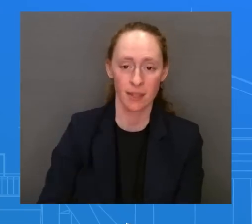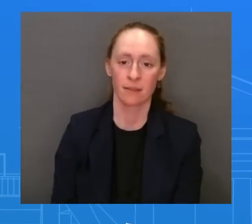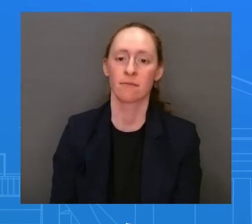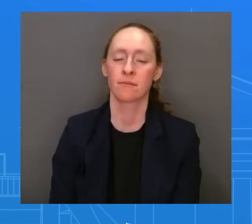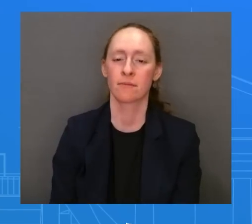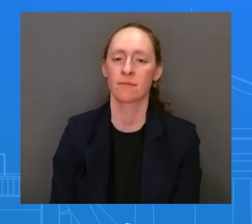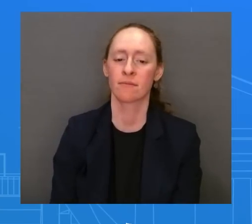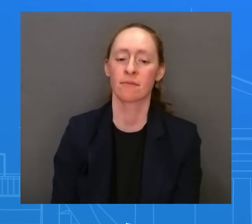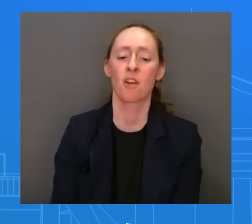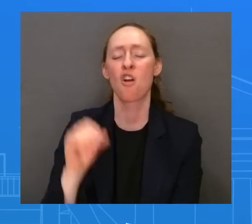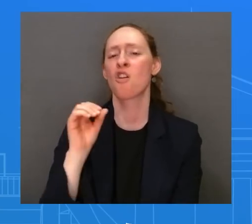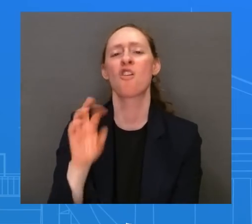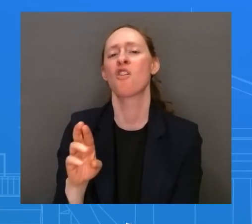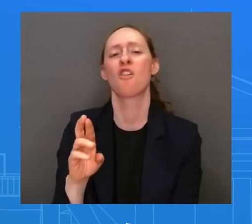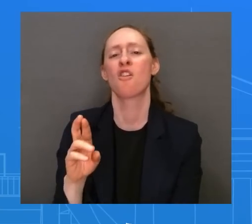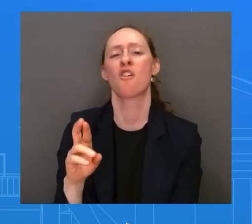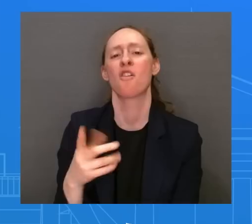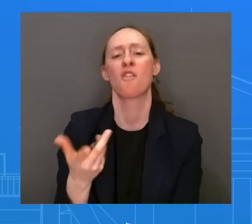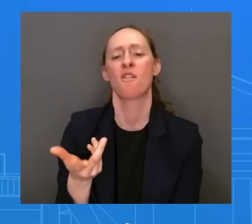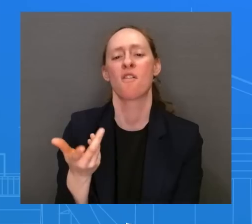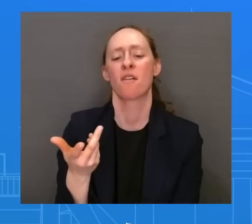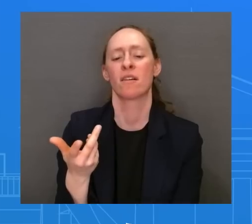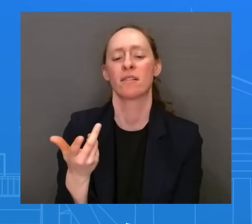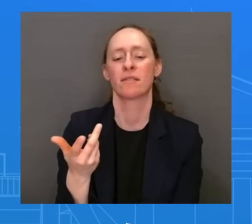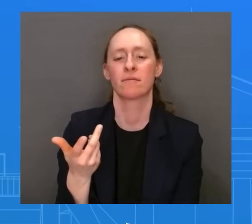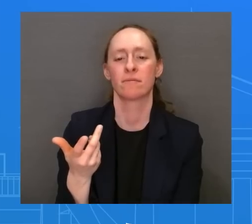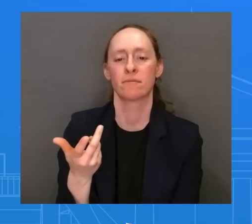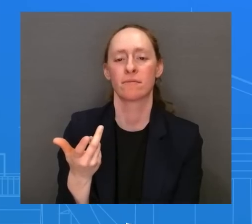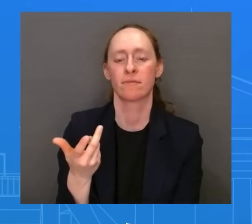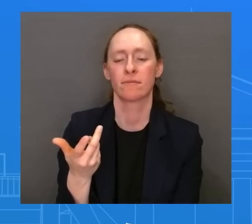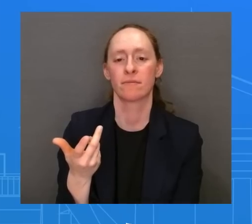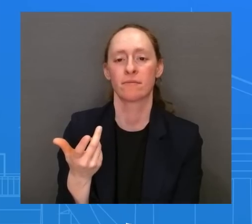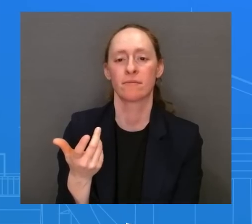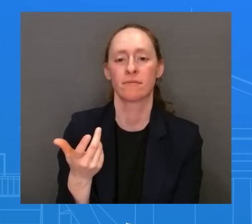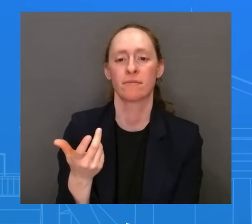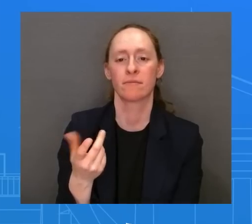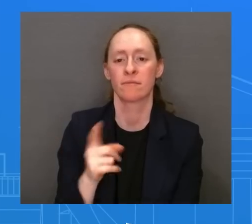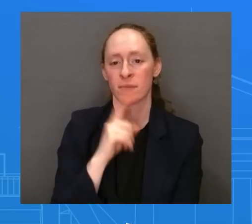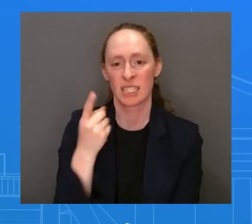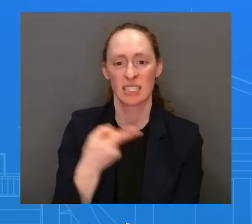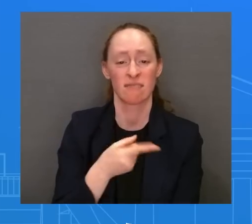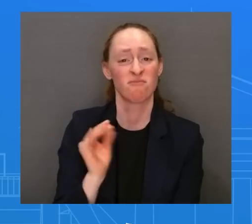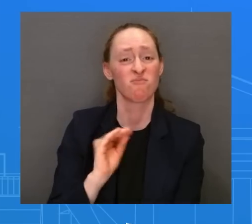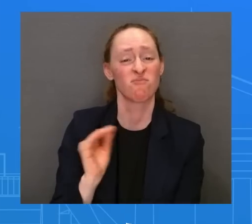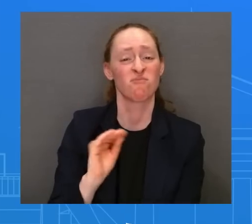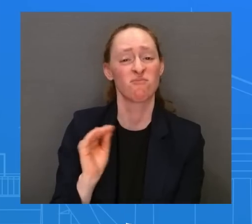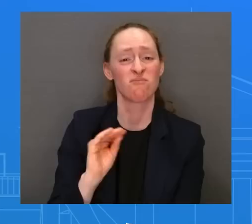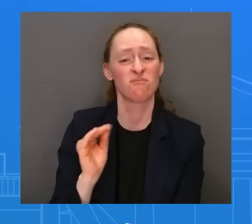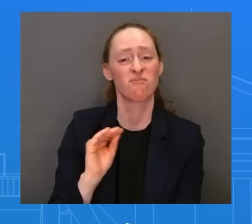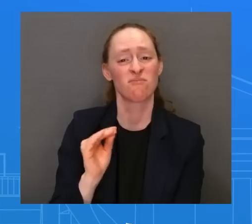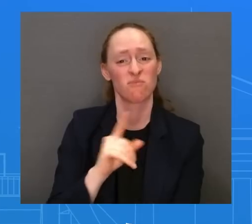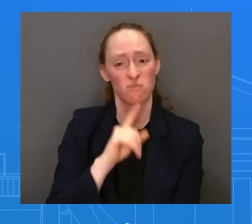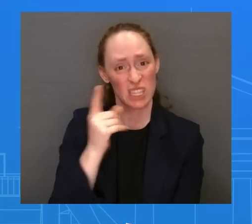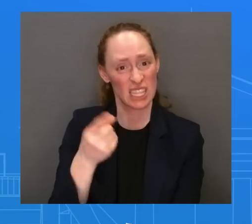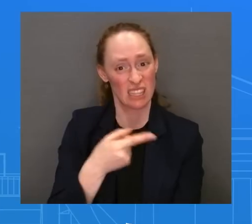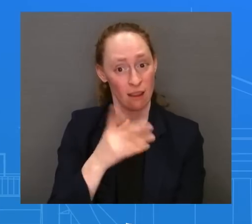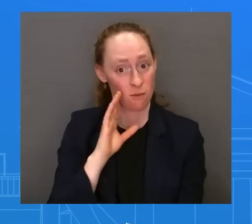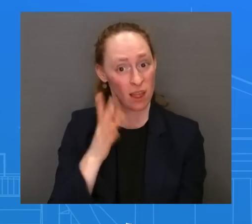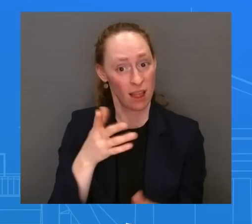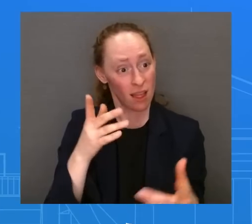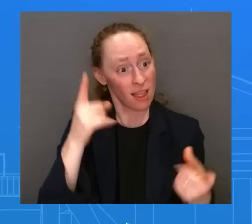intend on following fruit with the agreement that the former president made the out by Mac I can't speak for